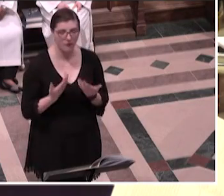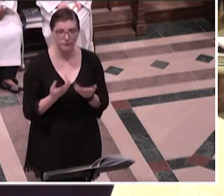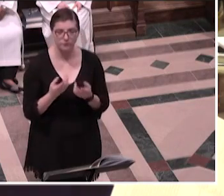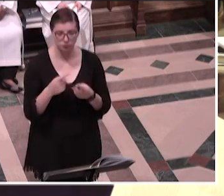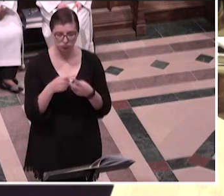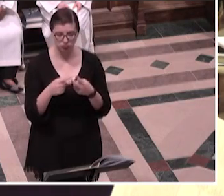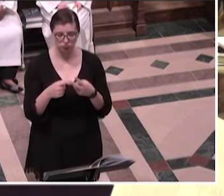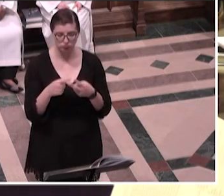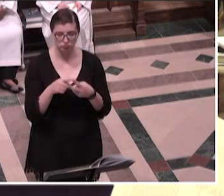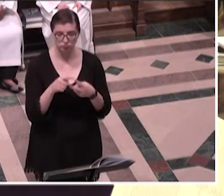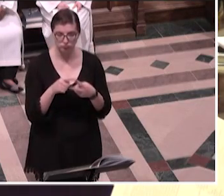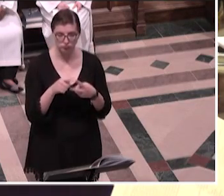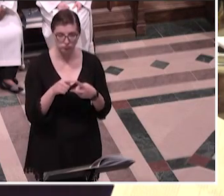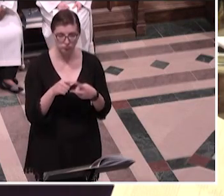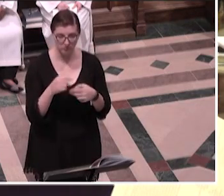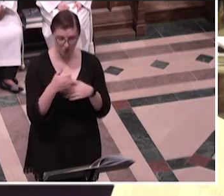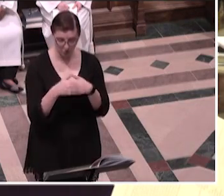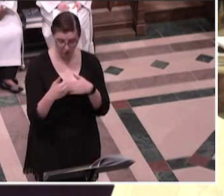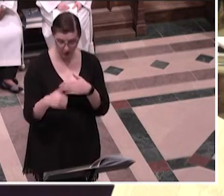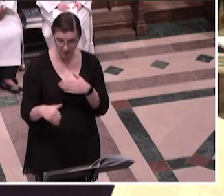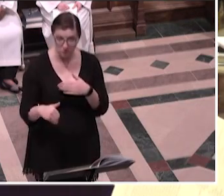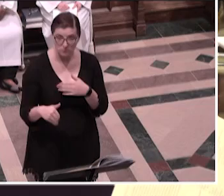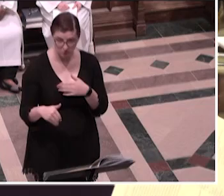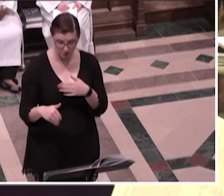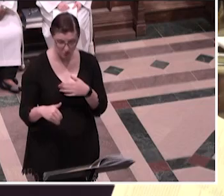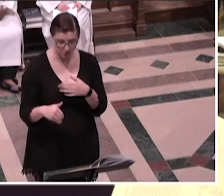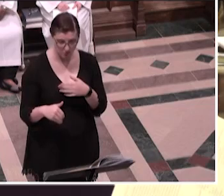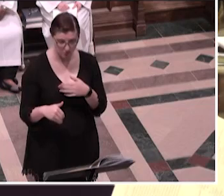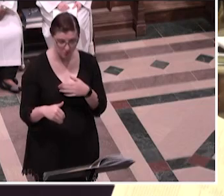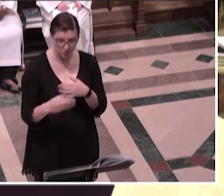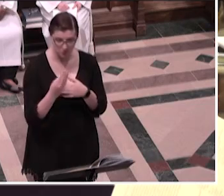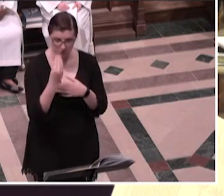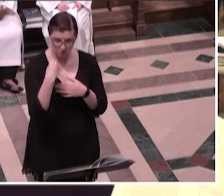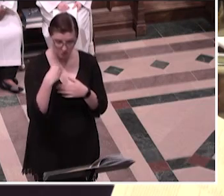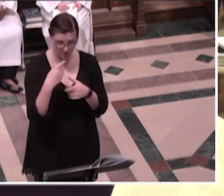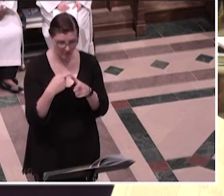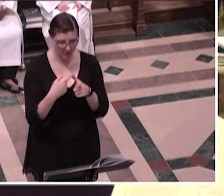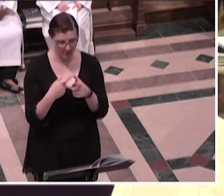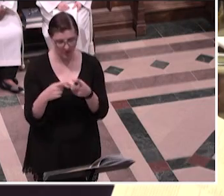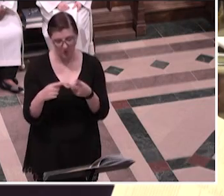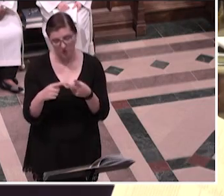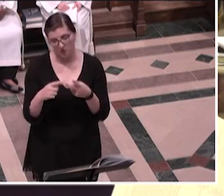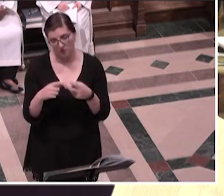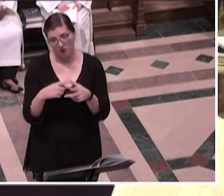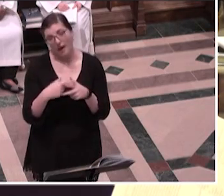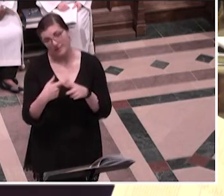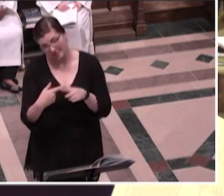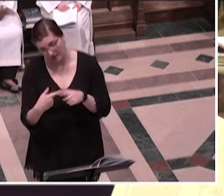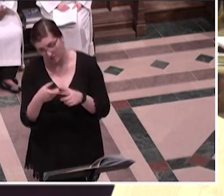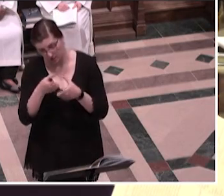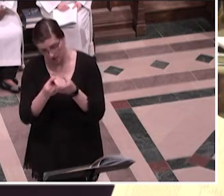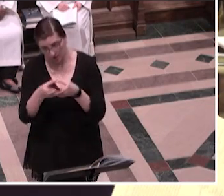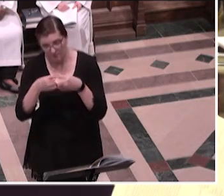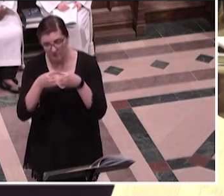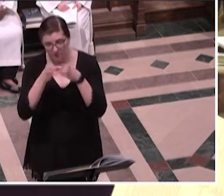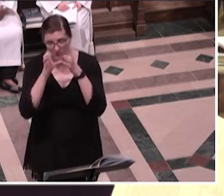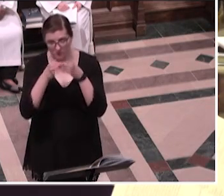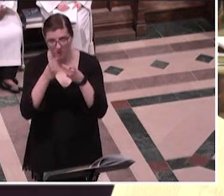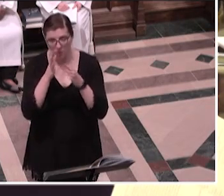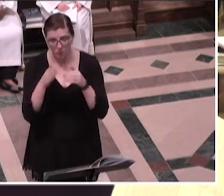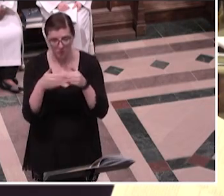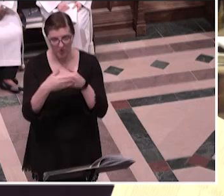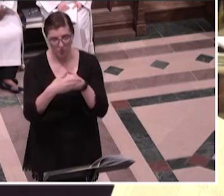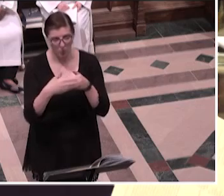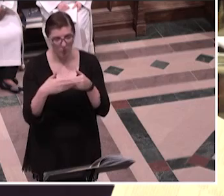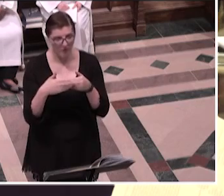You may receive the consecrated bread, consume that bread, and then take from the common cup, which will be wiped by